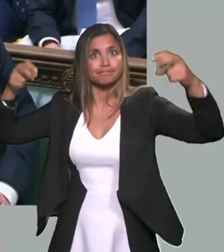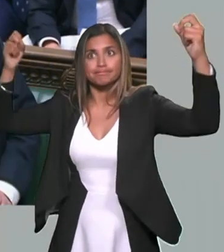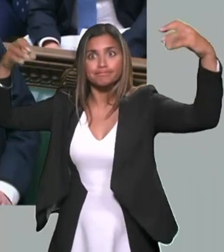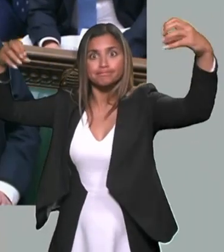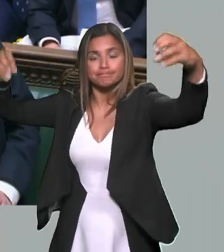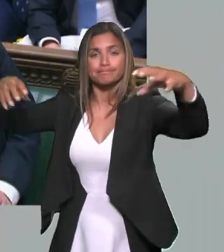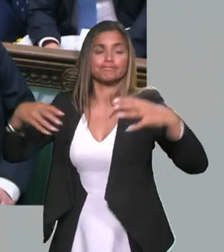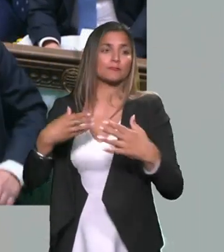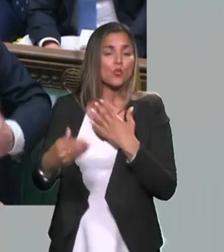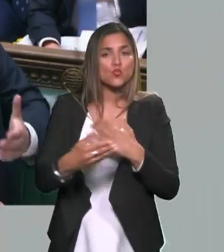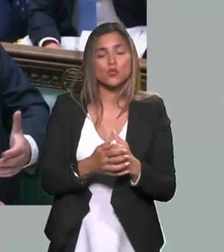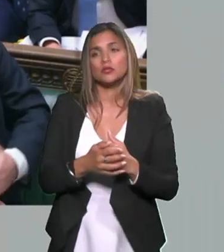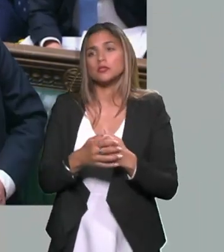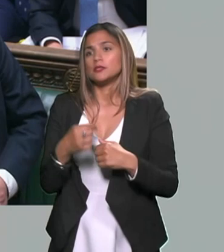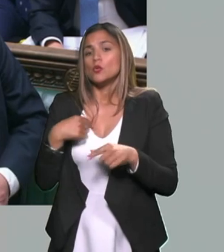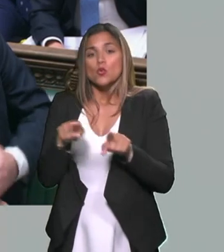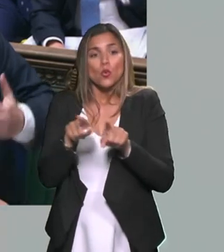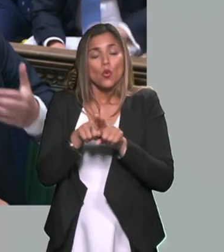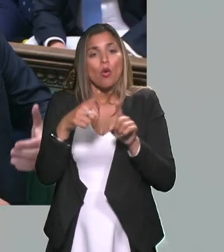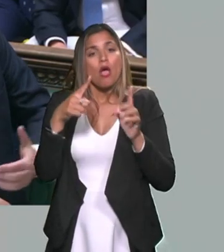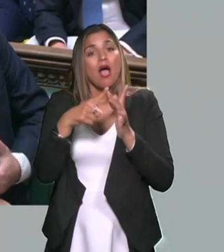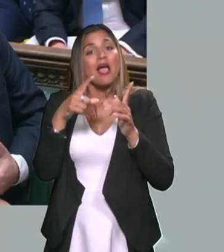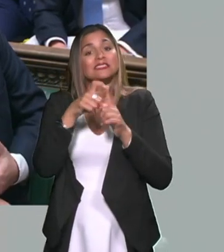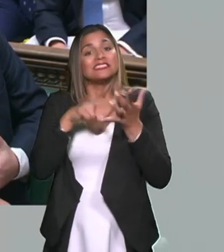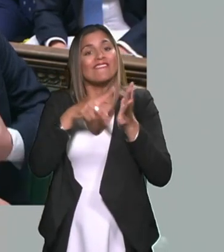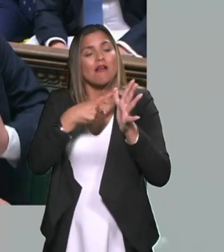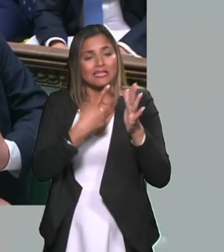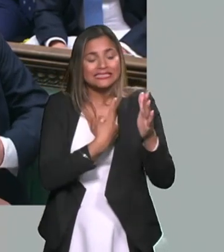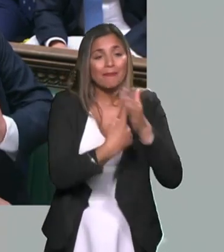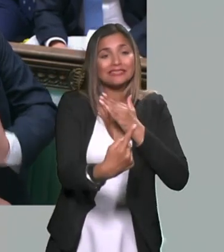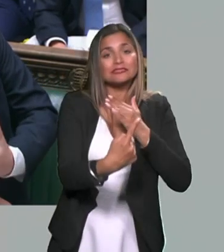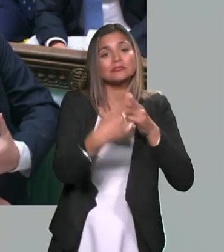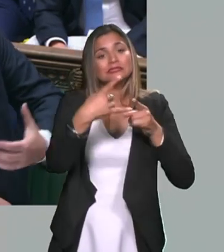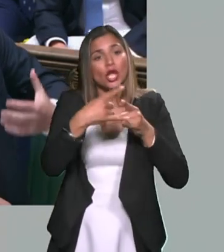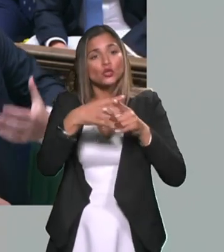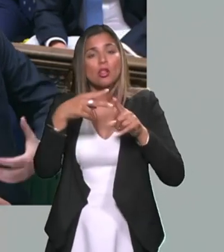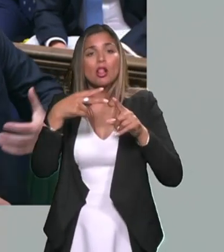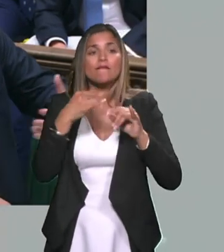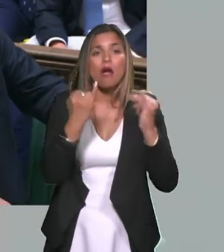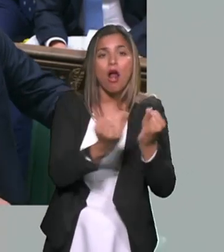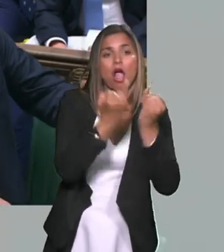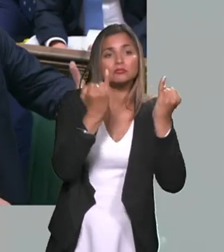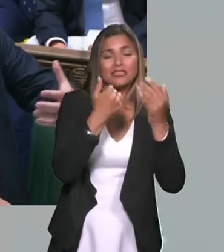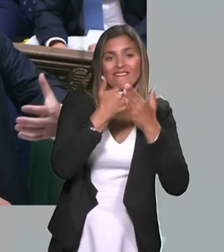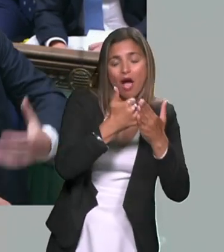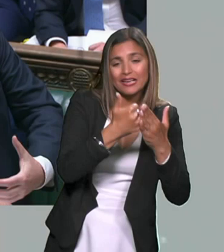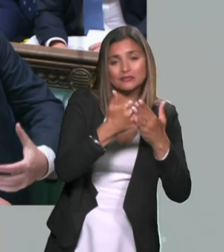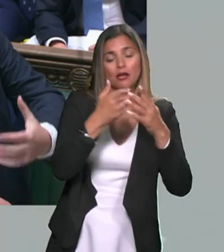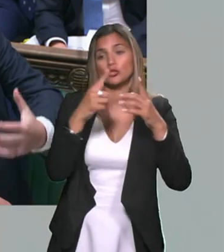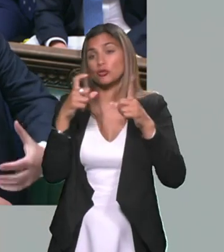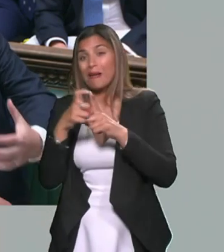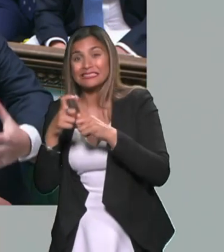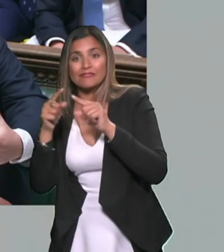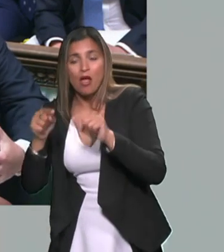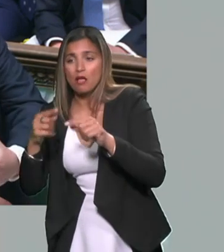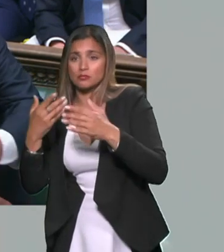more in independent sexual violence advisers and domestic violence advisers and all the people you need to give victims the confidence